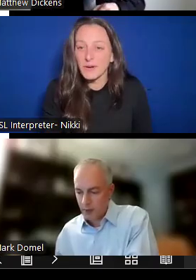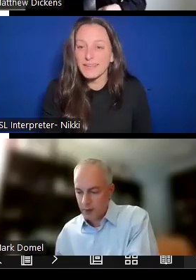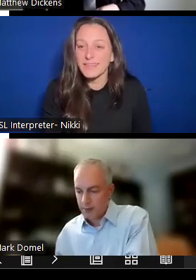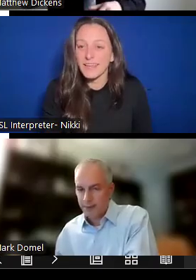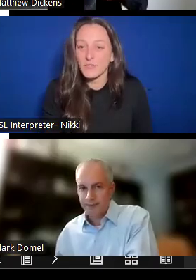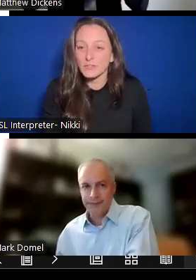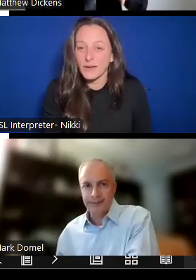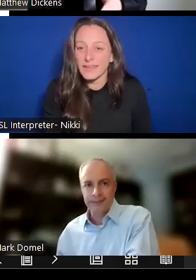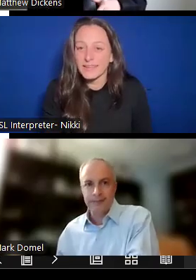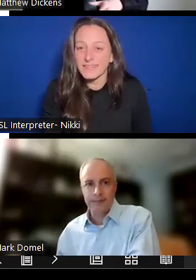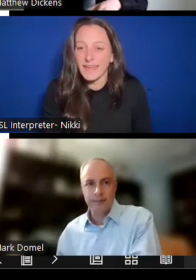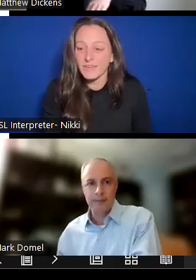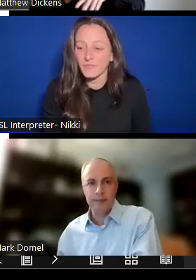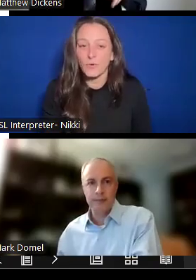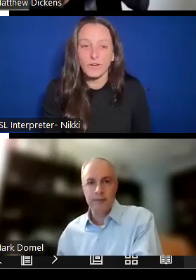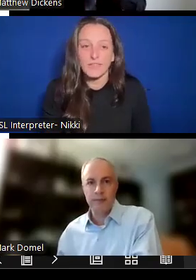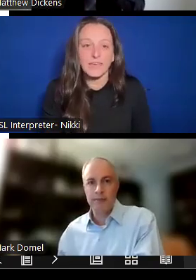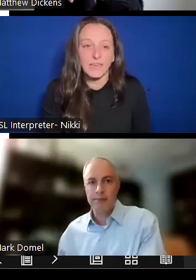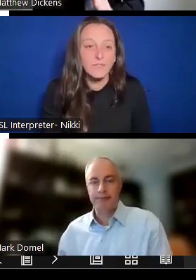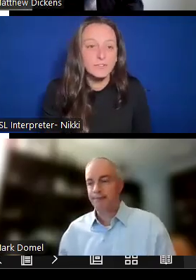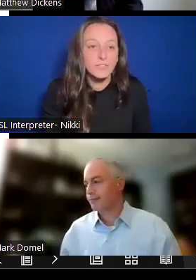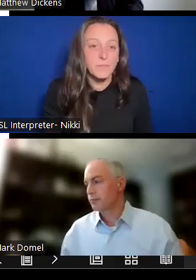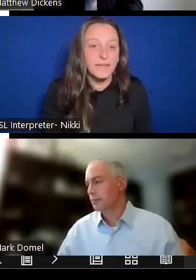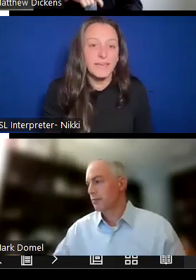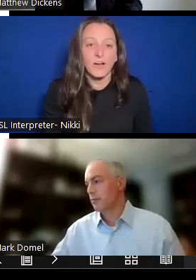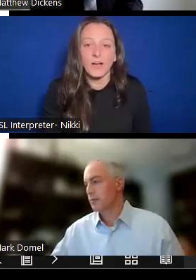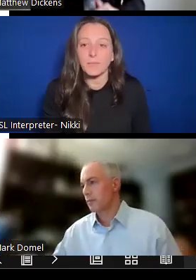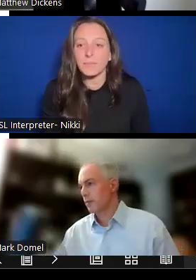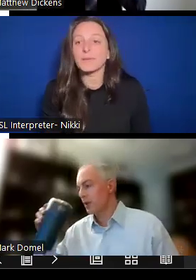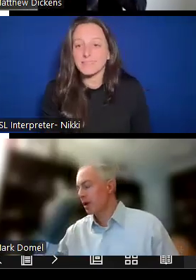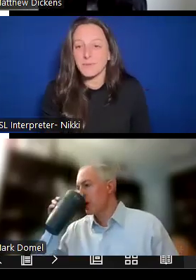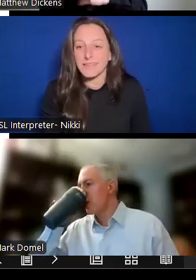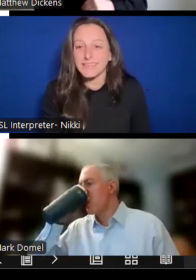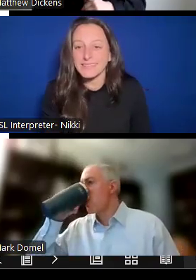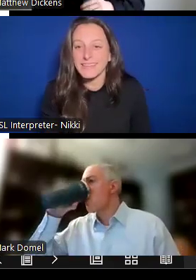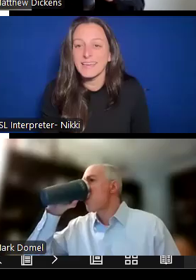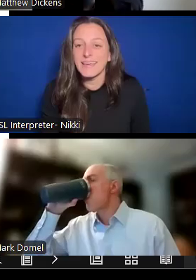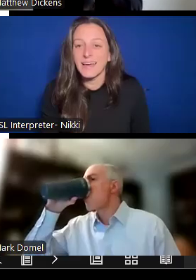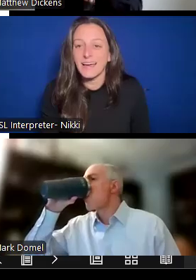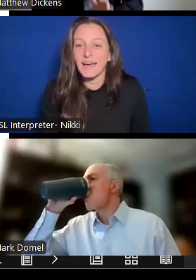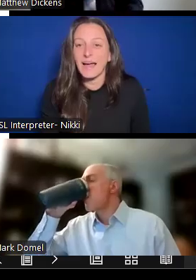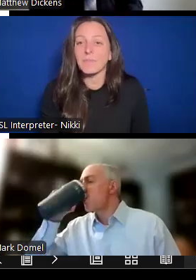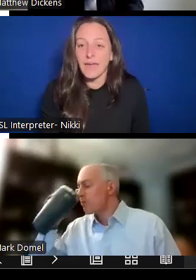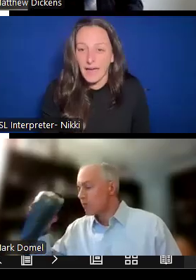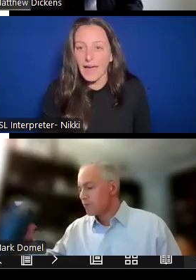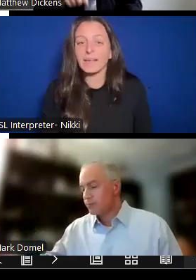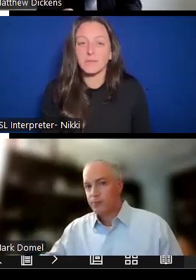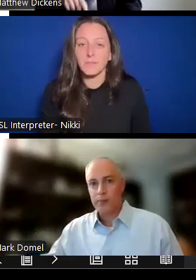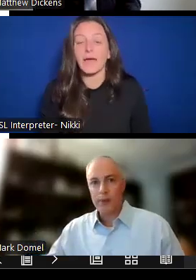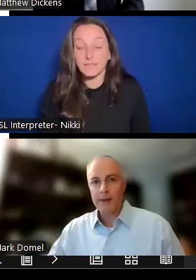Good morning, everyone. Thank you for joining us today for the Governor's Committee on People with Disabilities. I'm